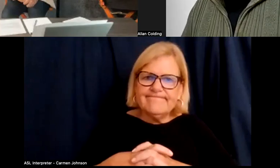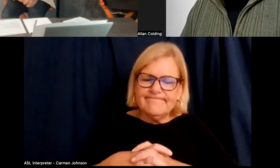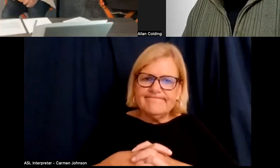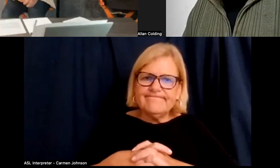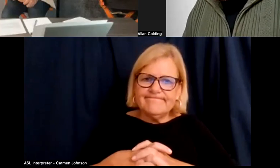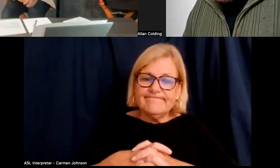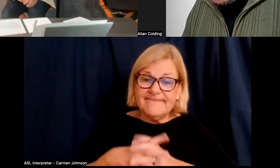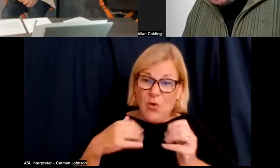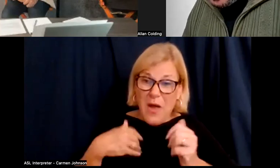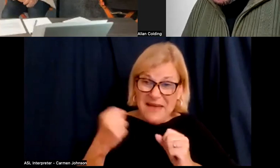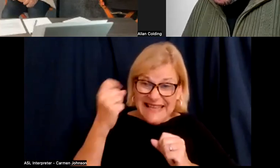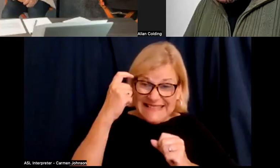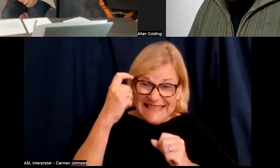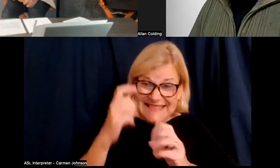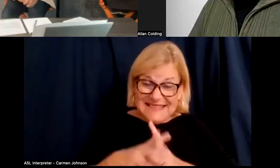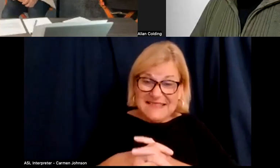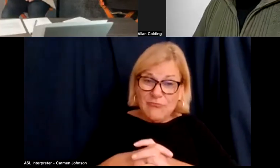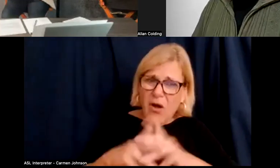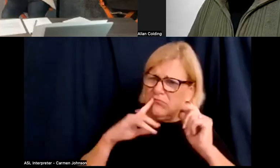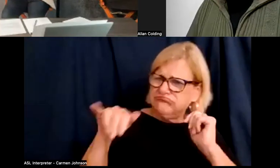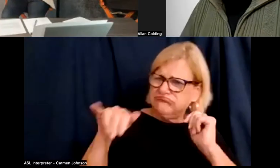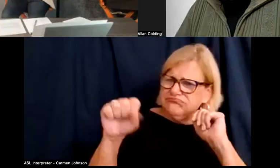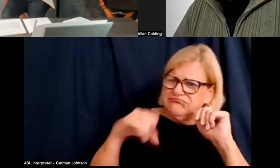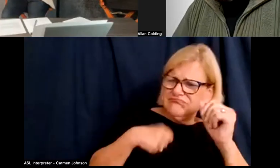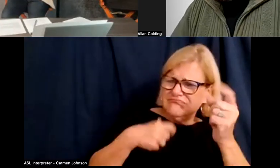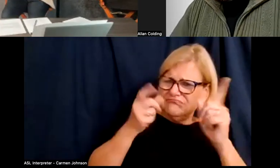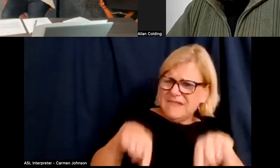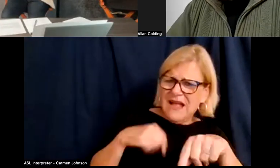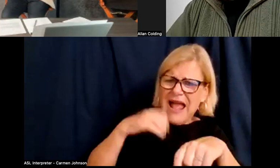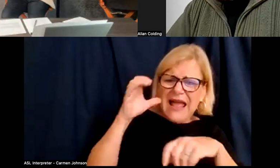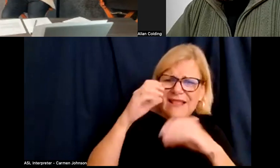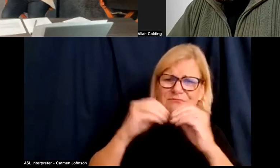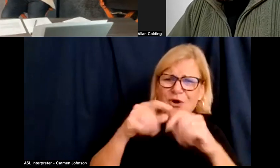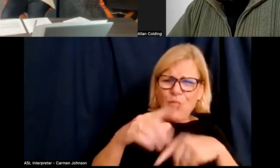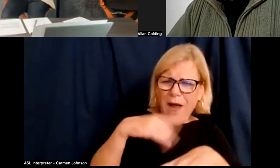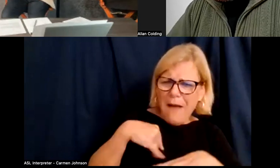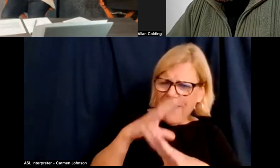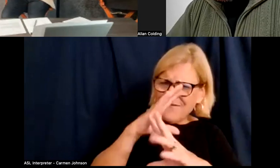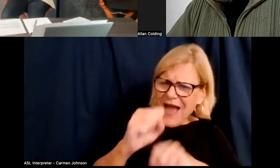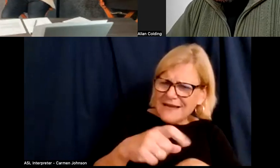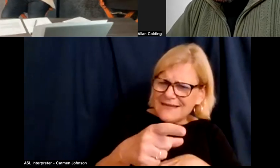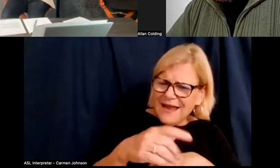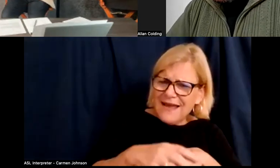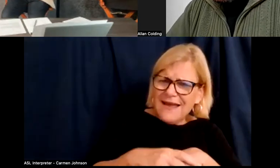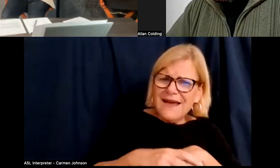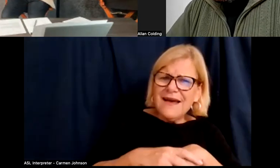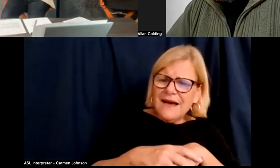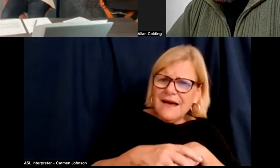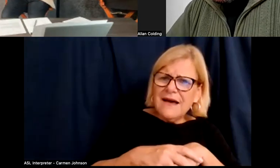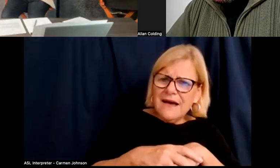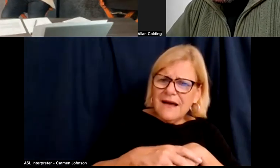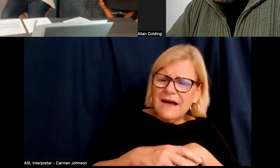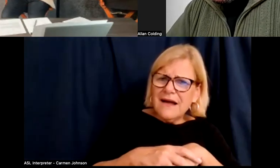Am I making sense? Absolutely. I think I could listen to you all day because I'm just fascinated by